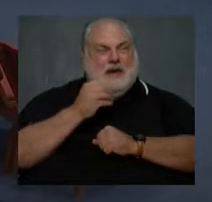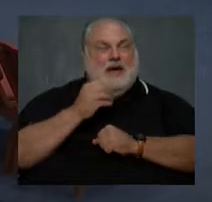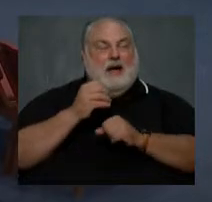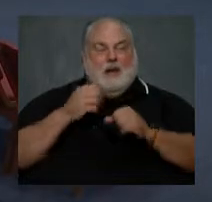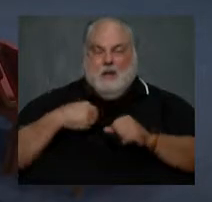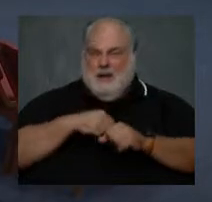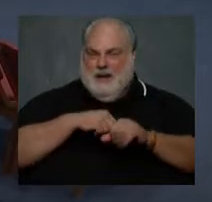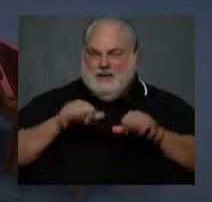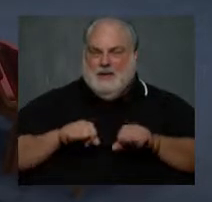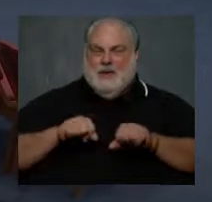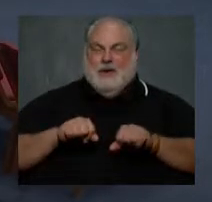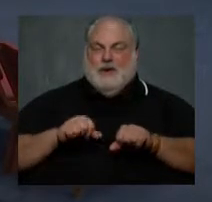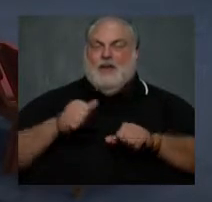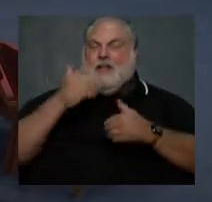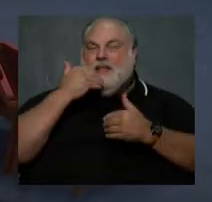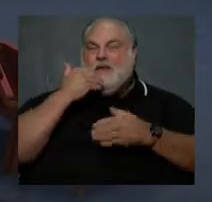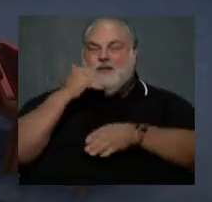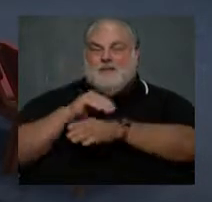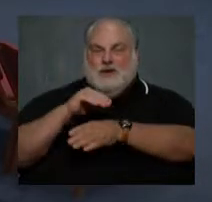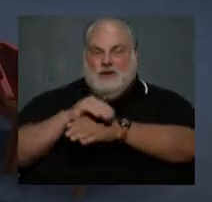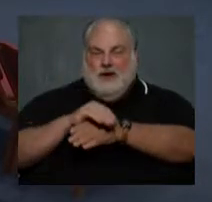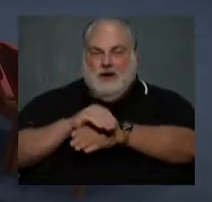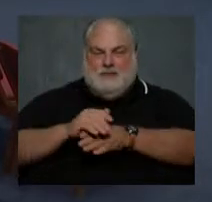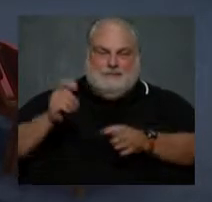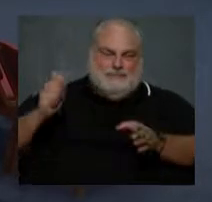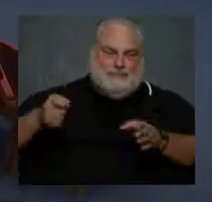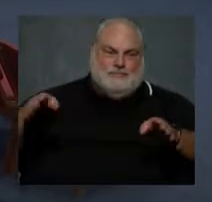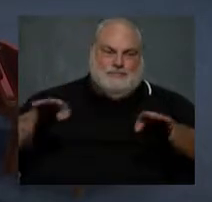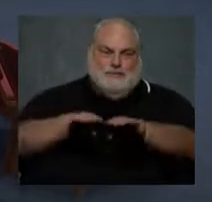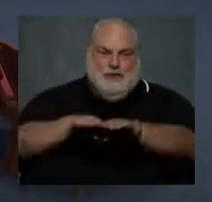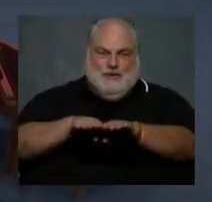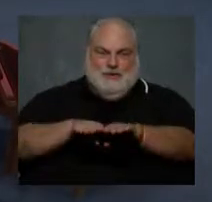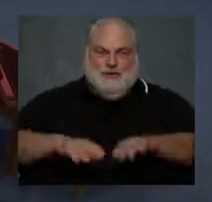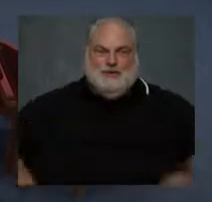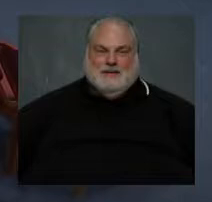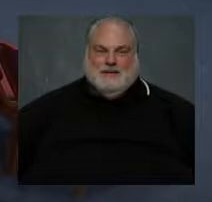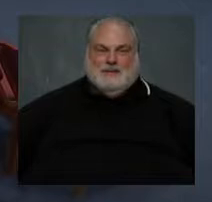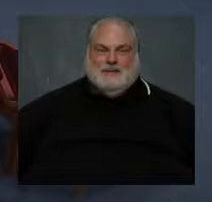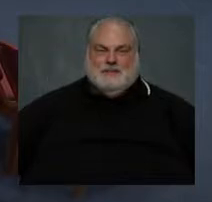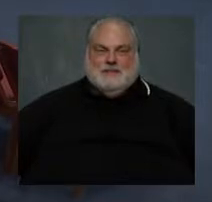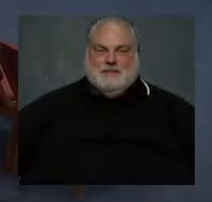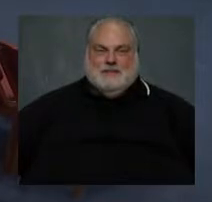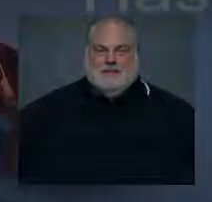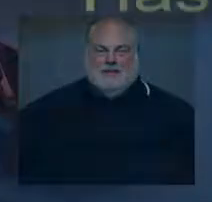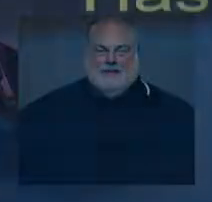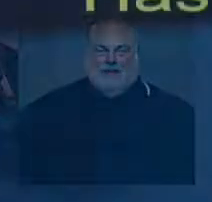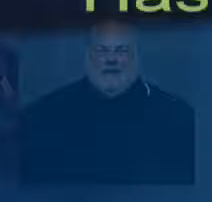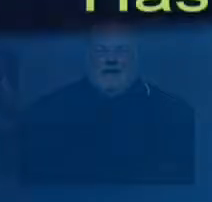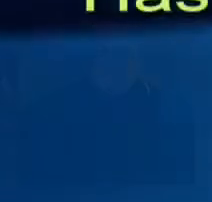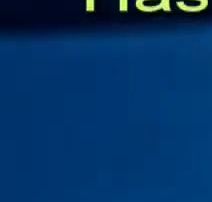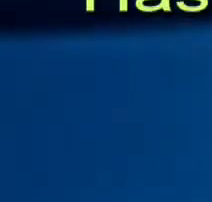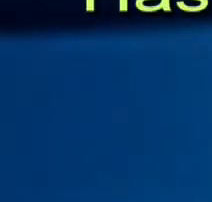so can we. So thank you very much for today. We're adjourned.